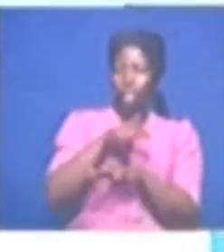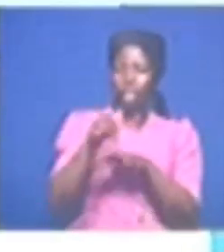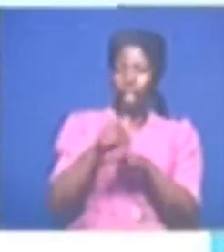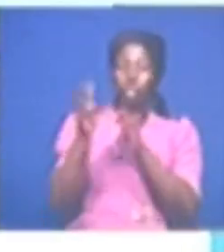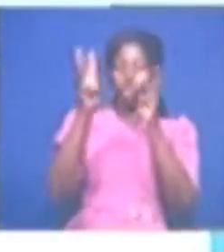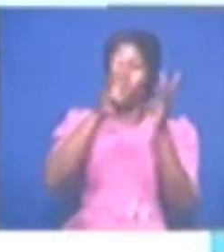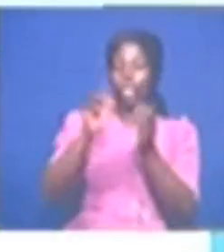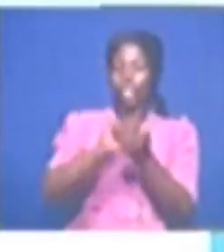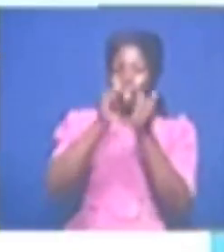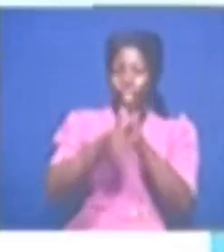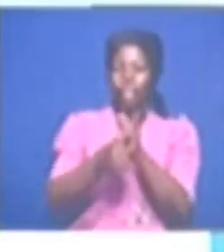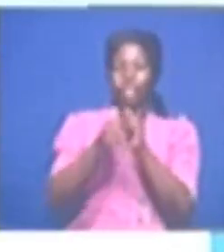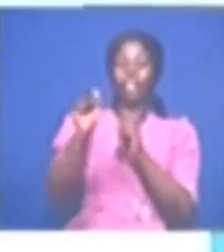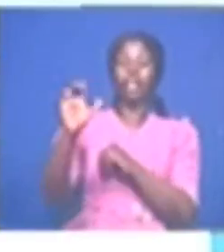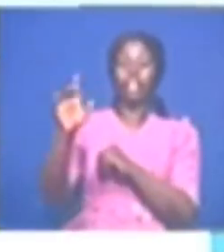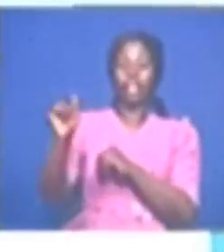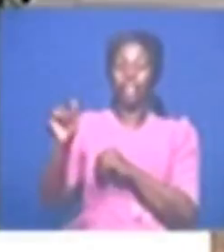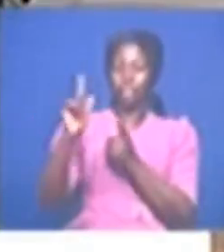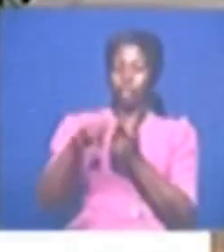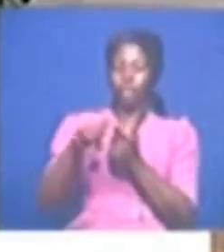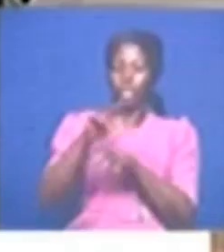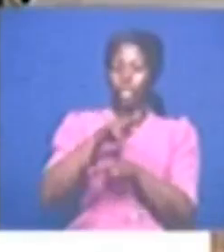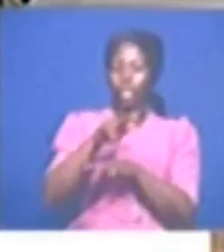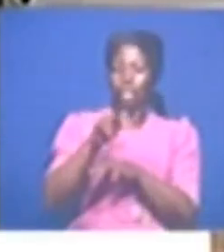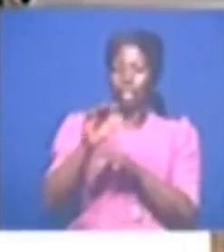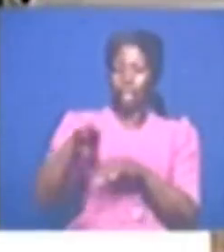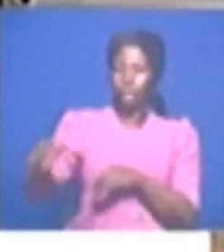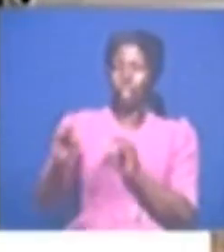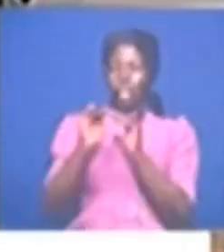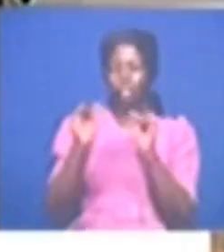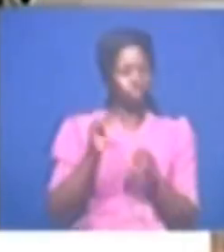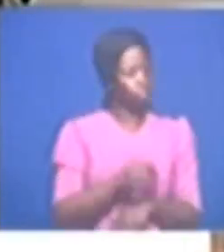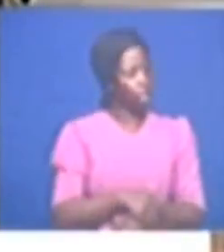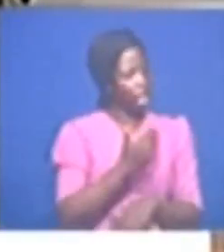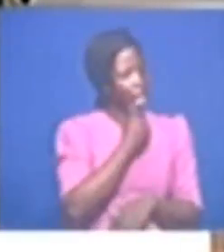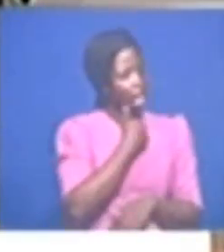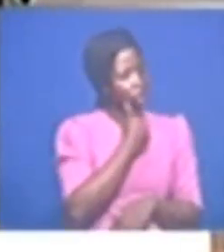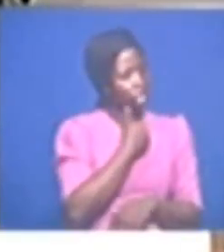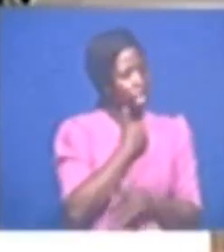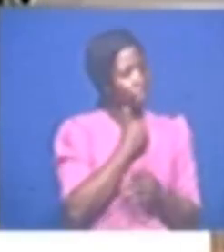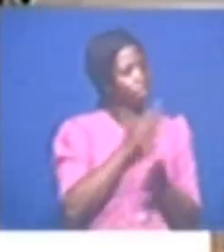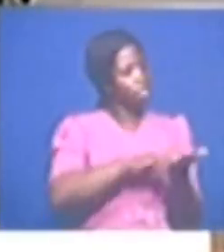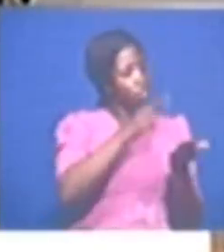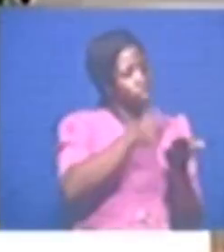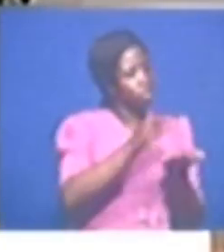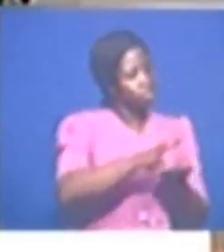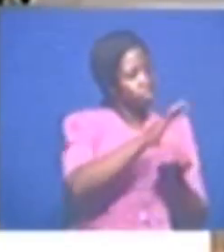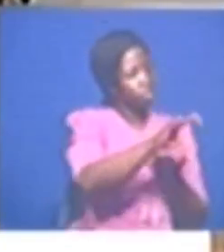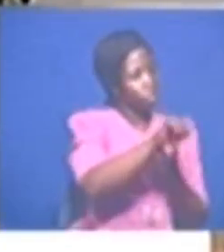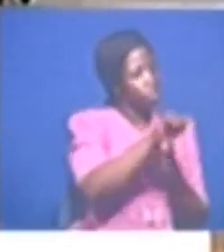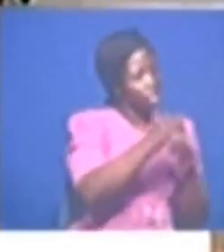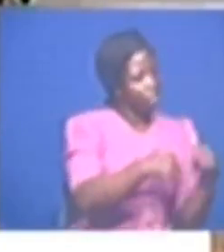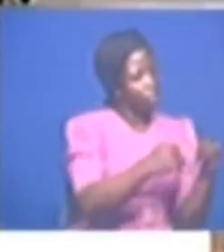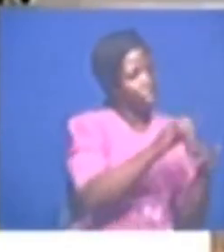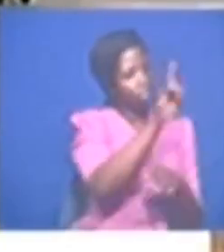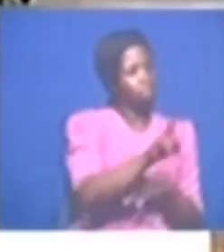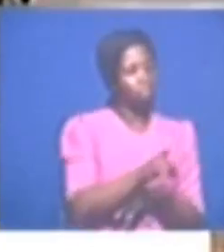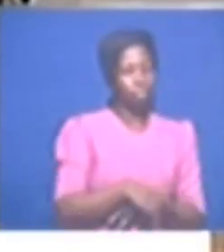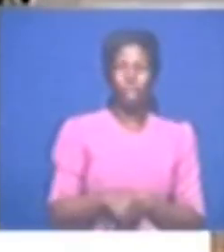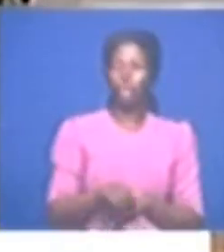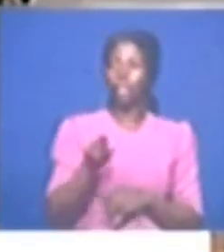resources being generated towards this, been allocated towards this implementation? Well, these are some of the issues which, and you have